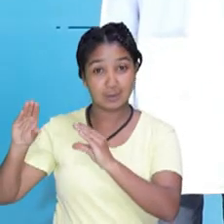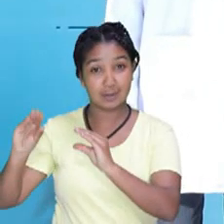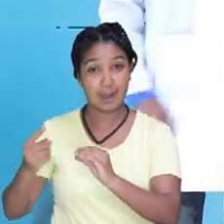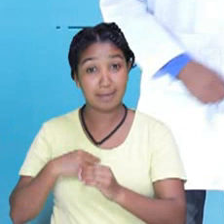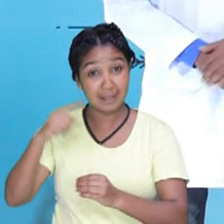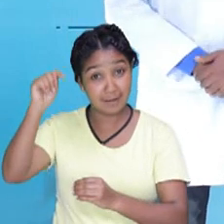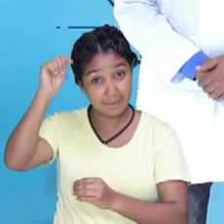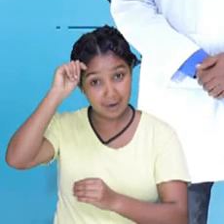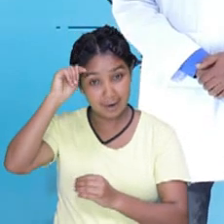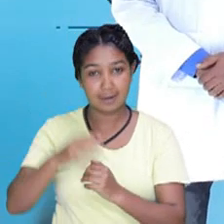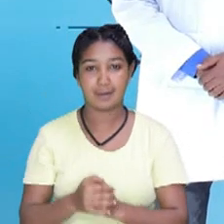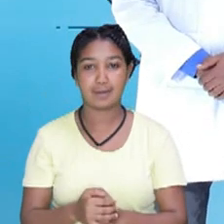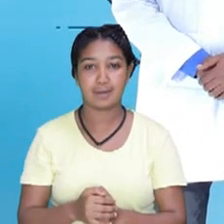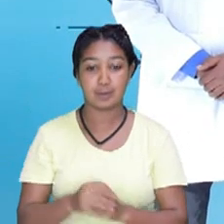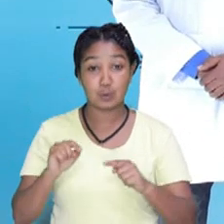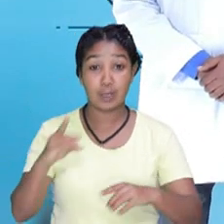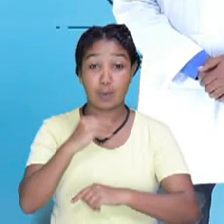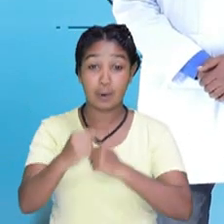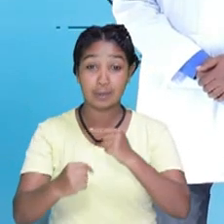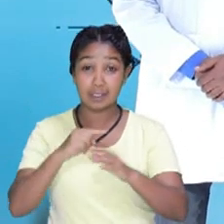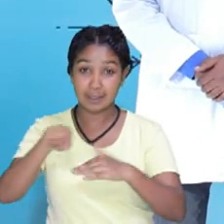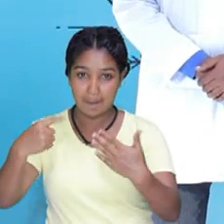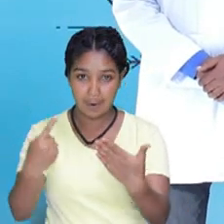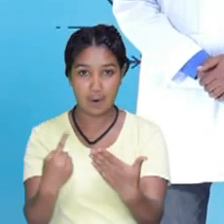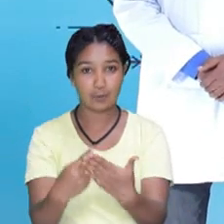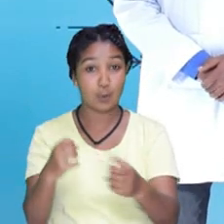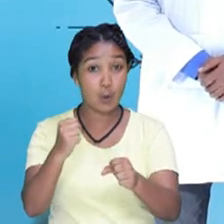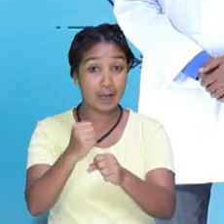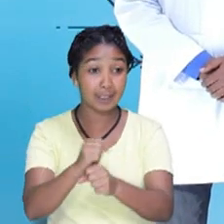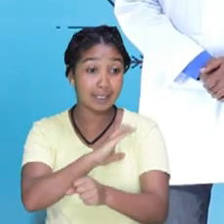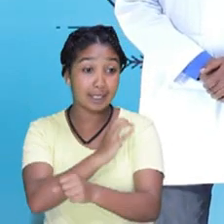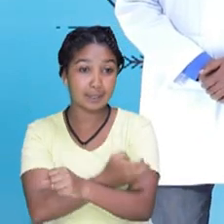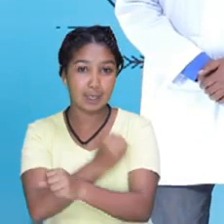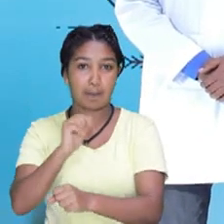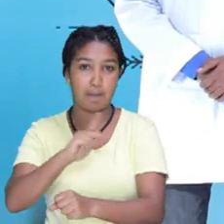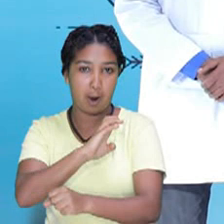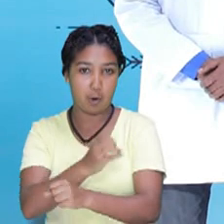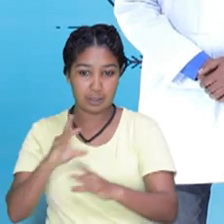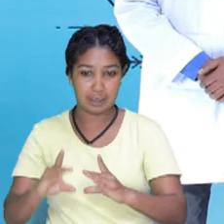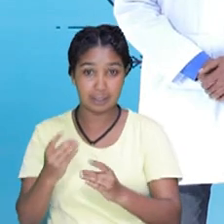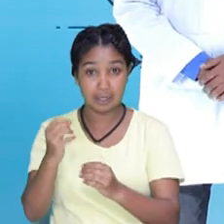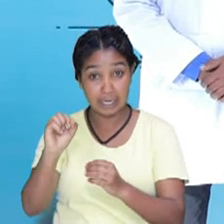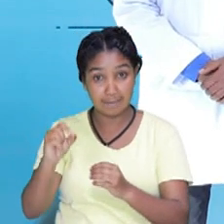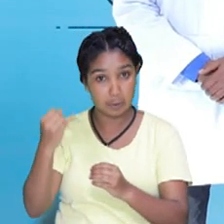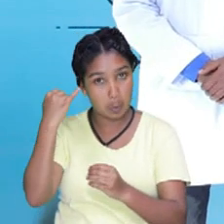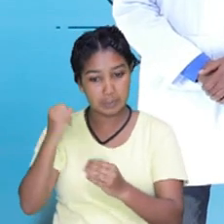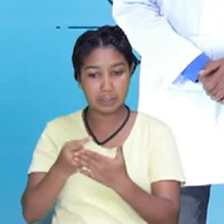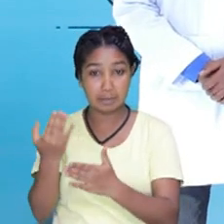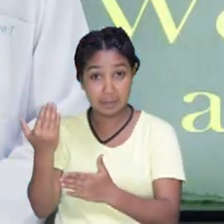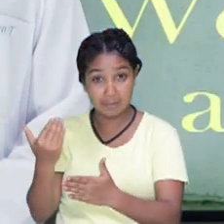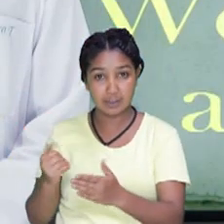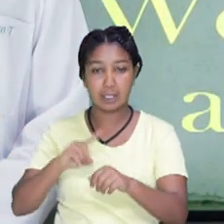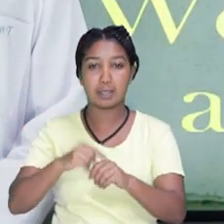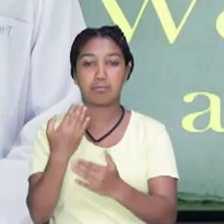Force. I'm Tafarrat Babu. Today we are going to discuss about work, energy and power grade 11 concept that we have already